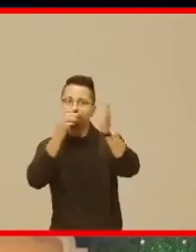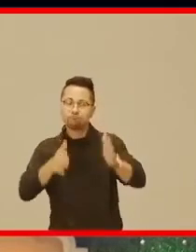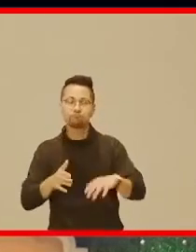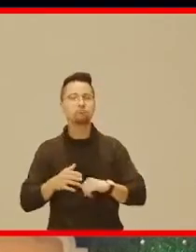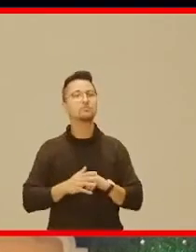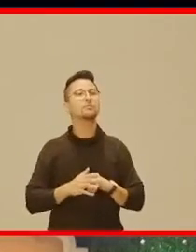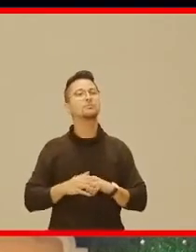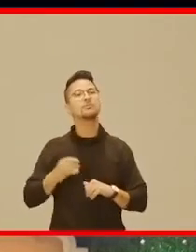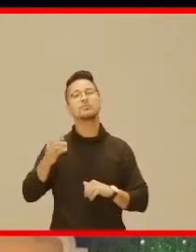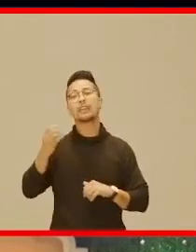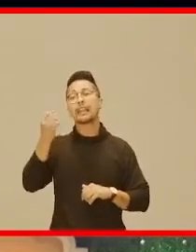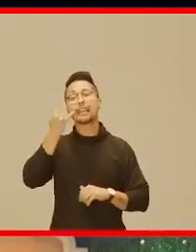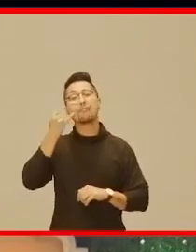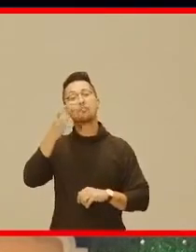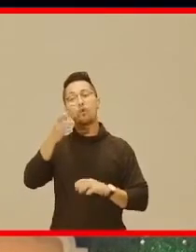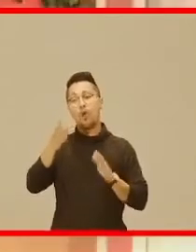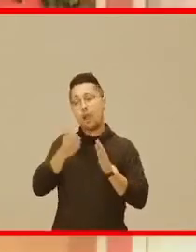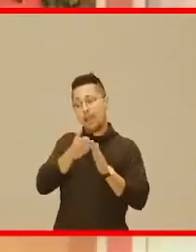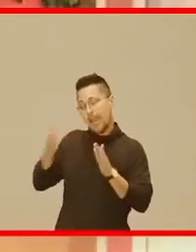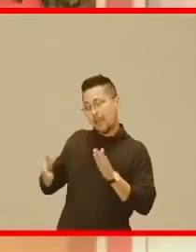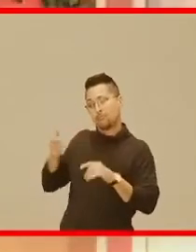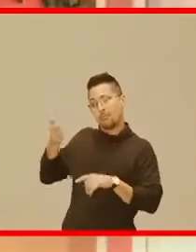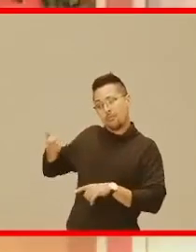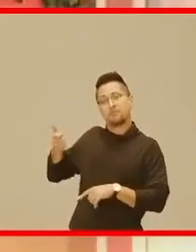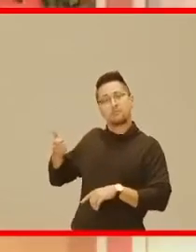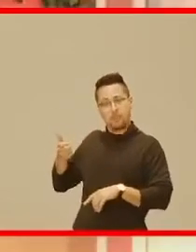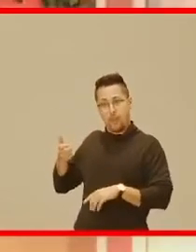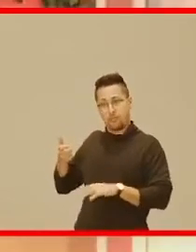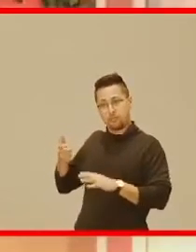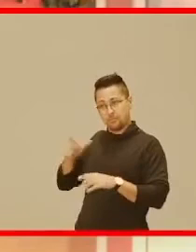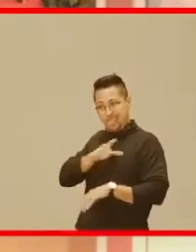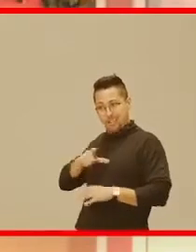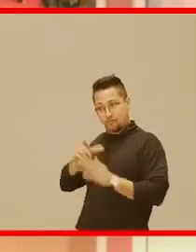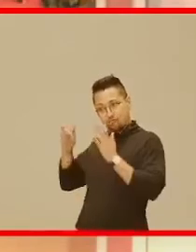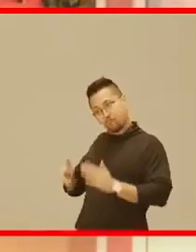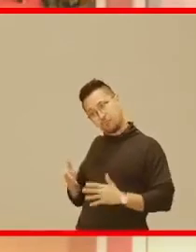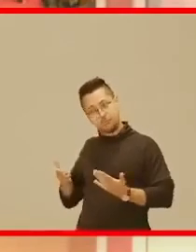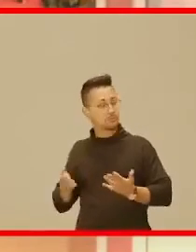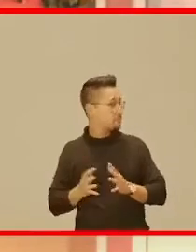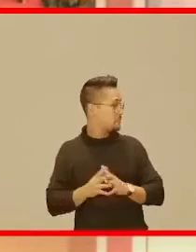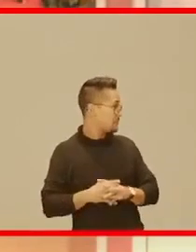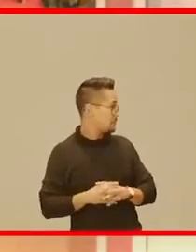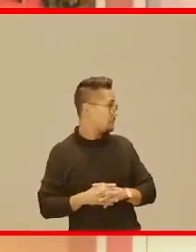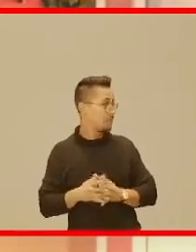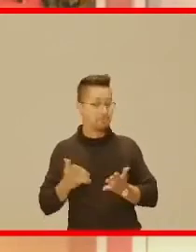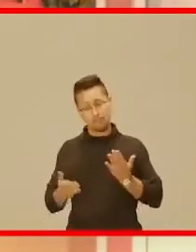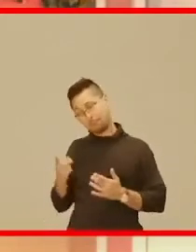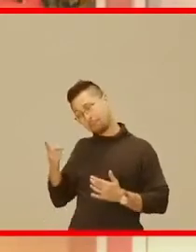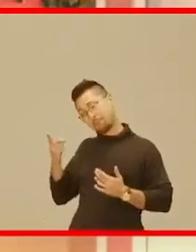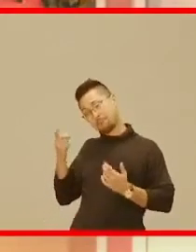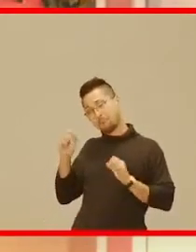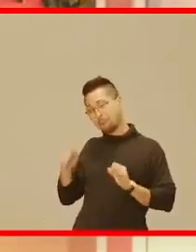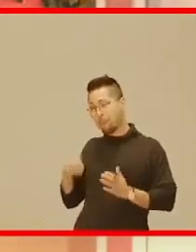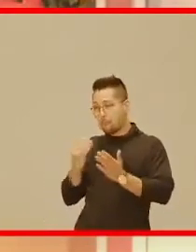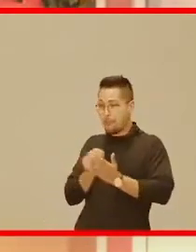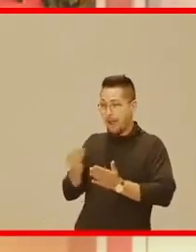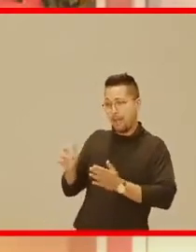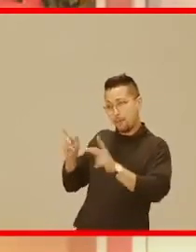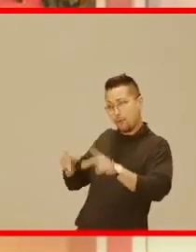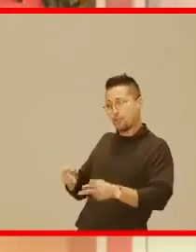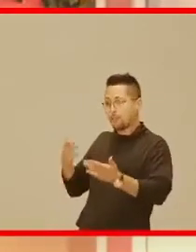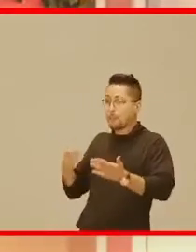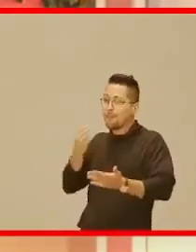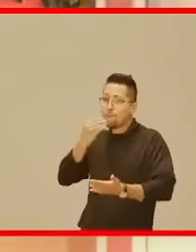your neighbor happened to be a legislator, you could, buy that person a meal, I'm sure,